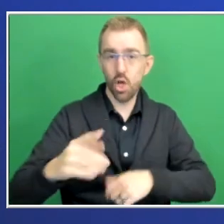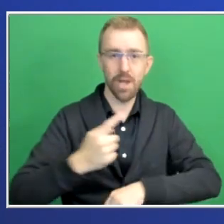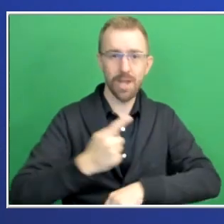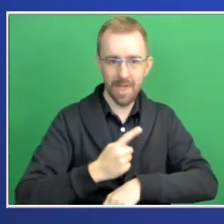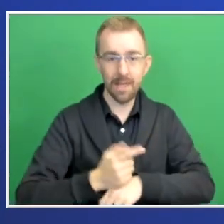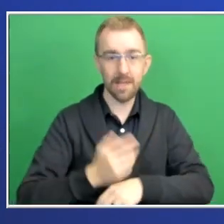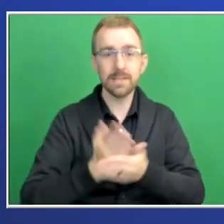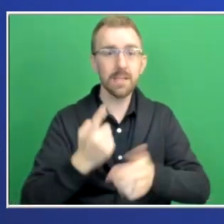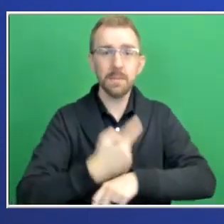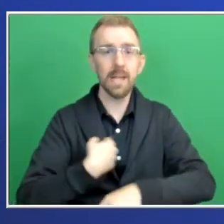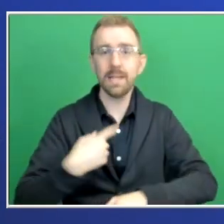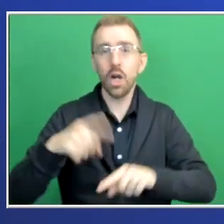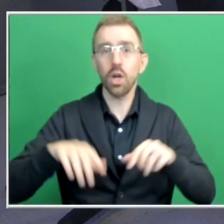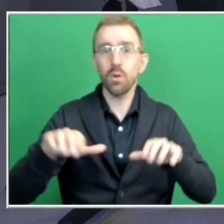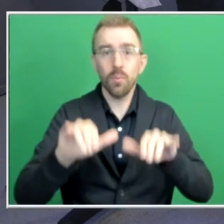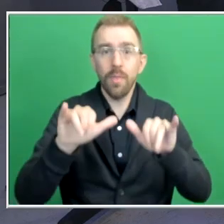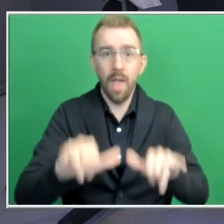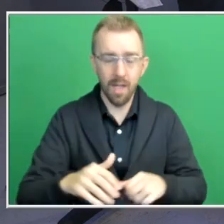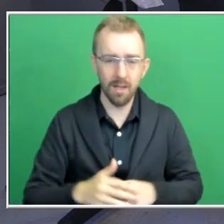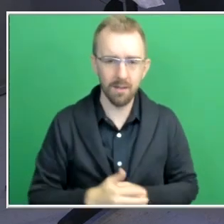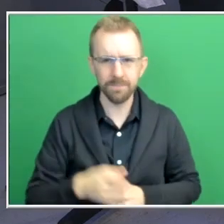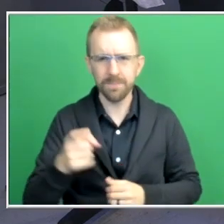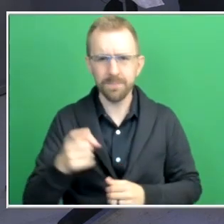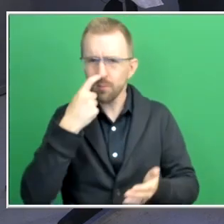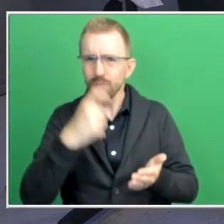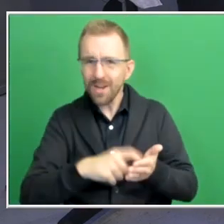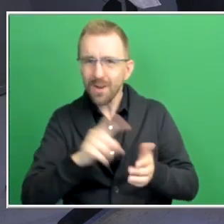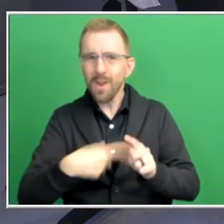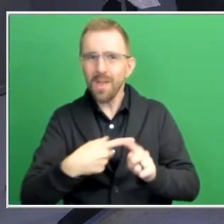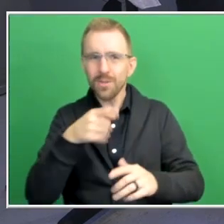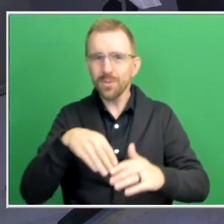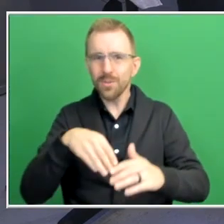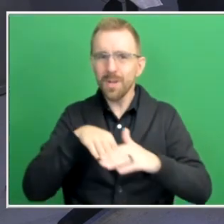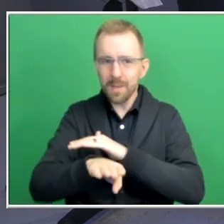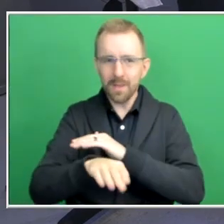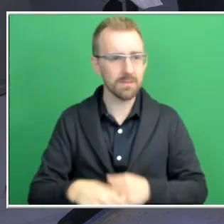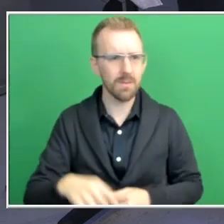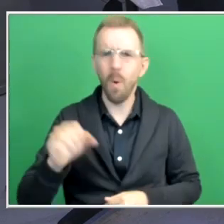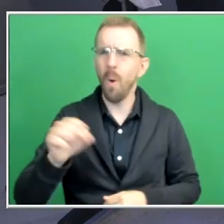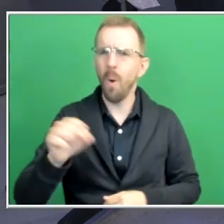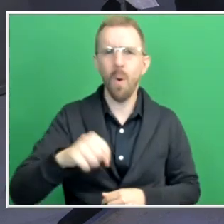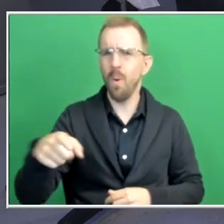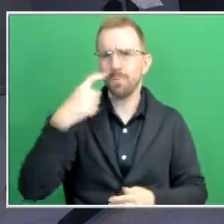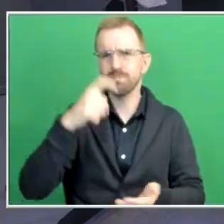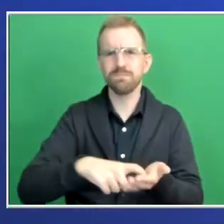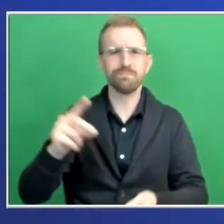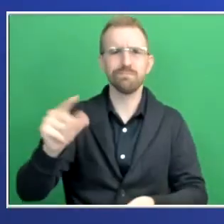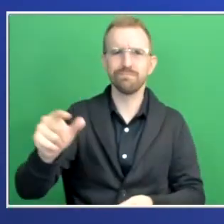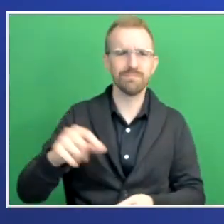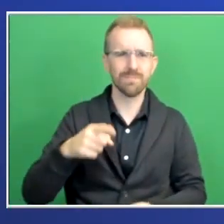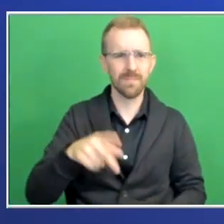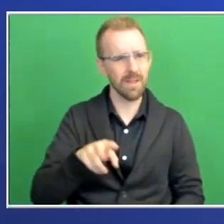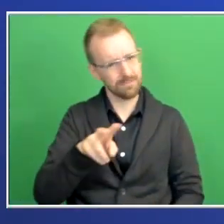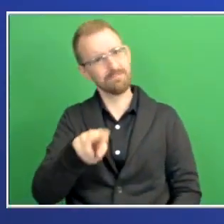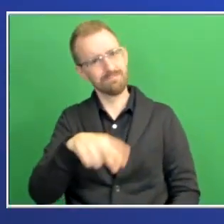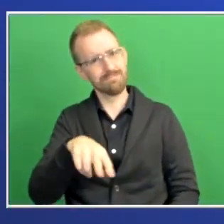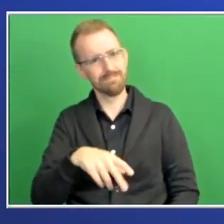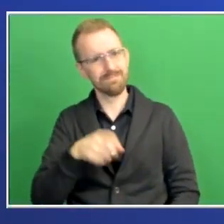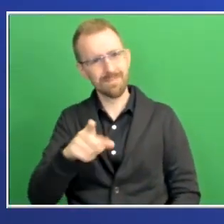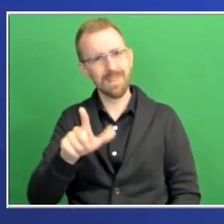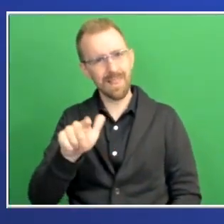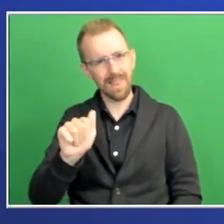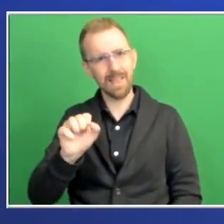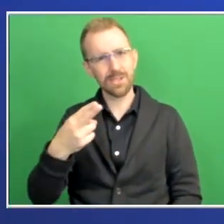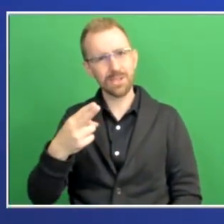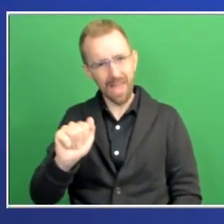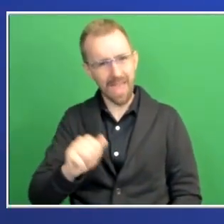couldn't do that. So do they recognize you when you come on the floor still? Yep. Oh, they recognize me. They're like, oh, is that Lachey? Is that Lachey? Like this